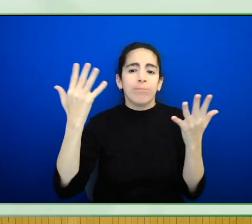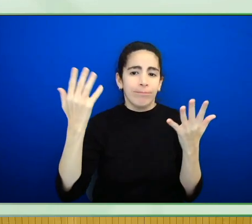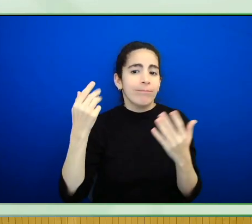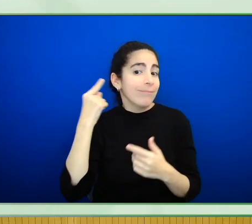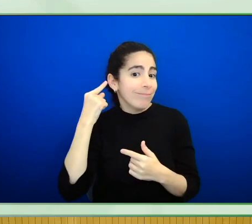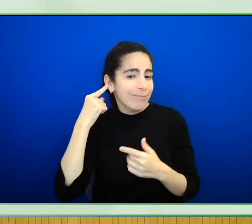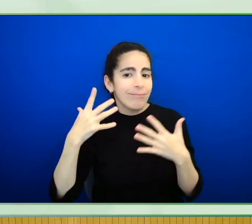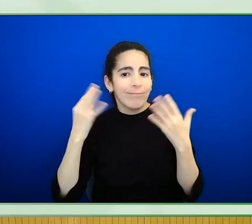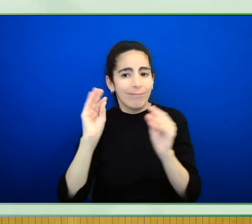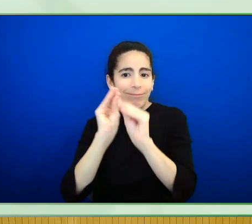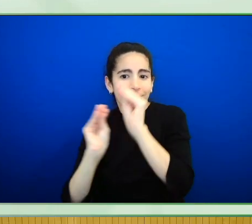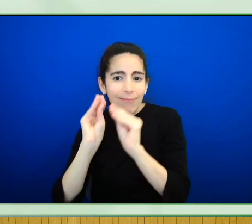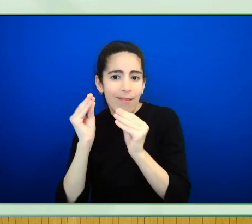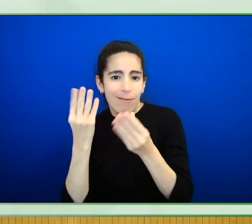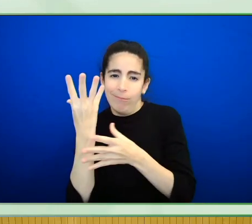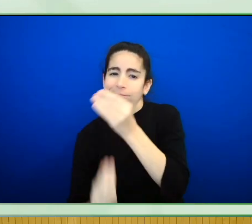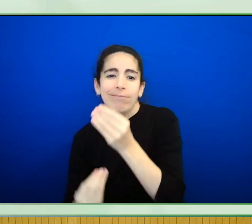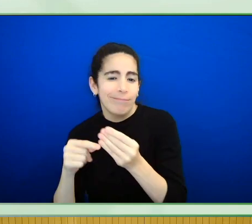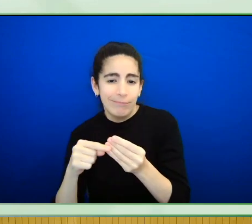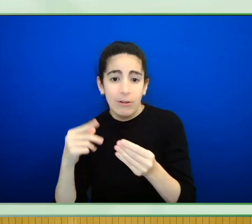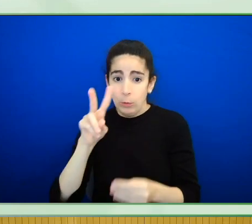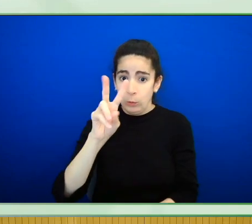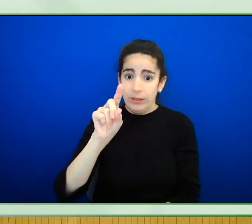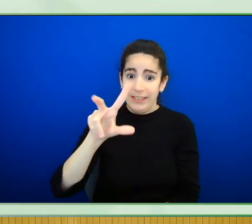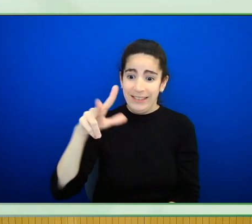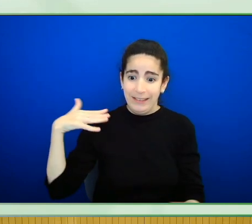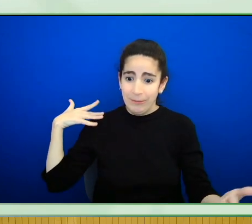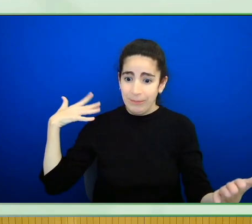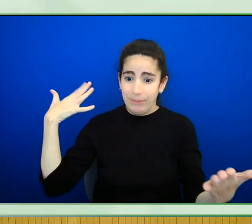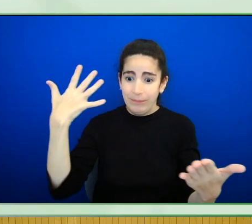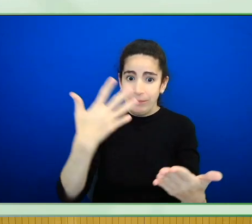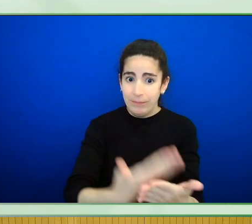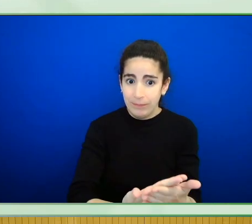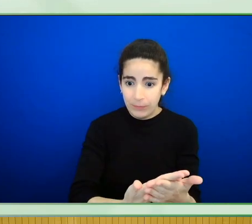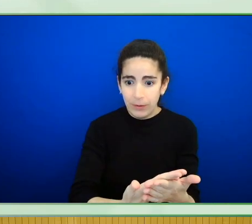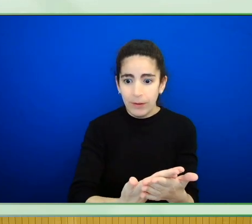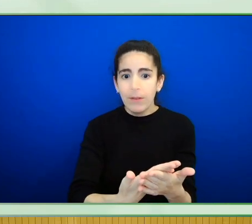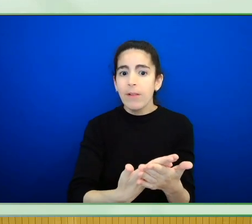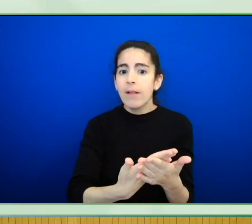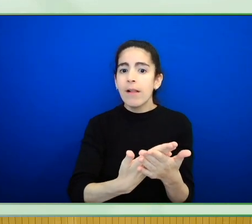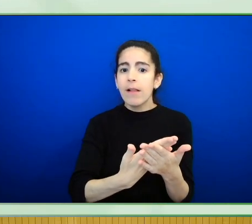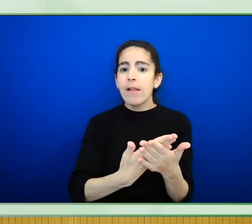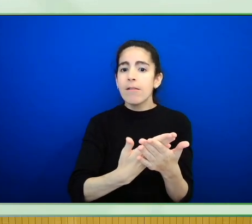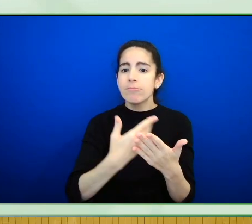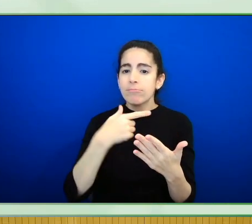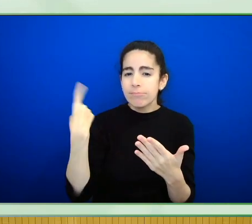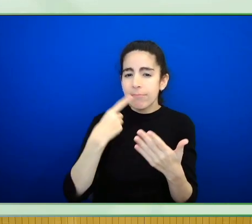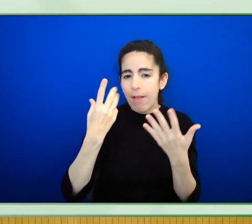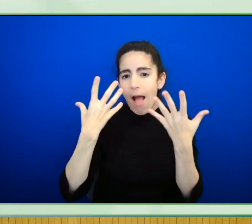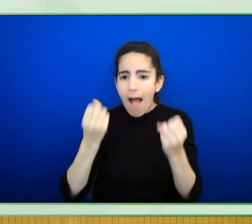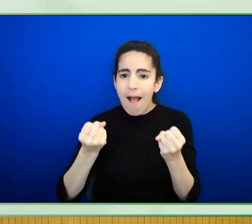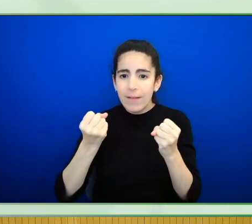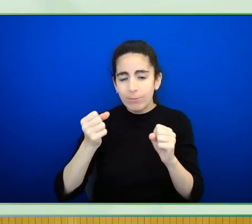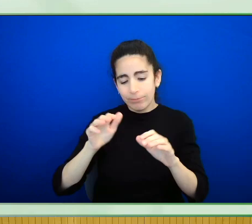most of the hospitals. So it's difficult to have an early diagnosis. And also, families, especially in